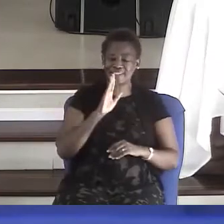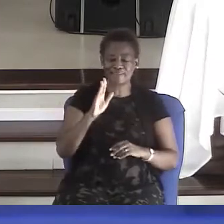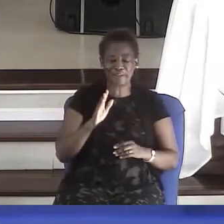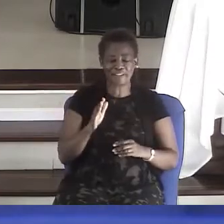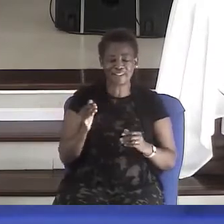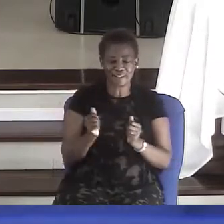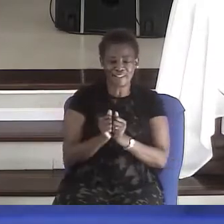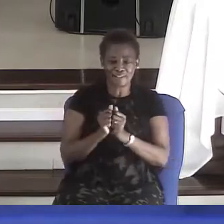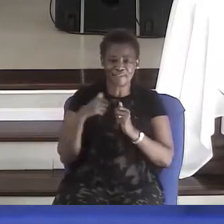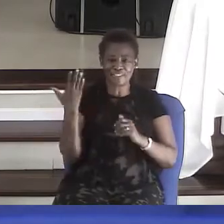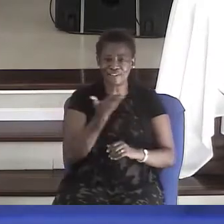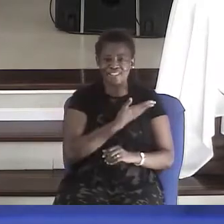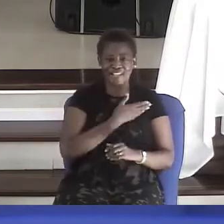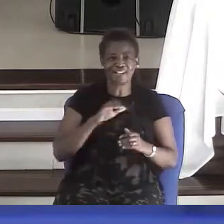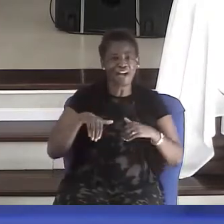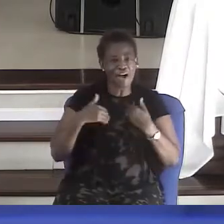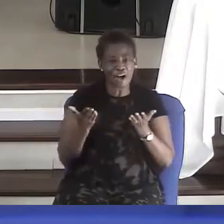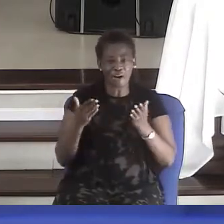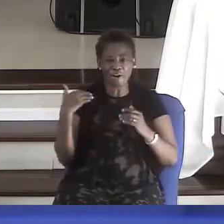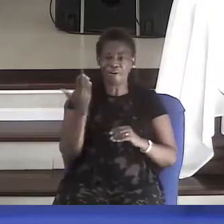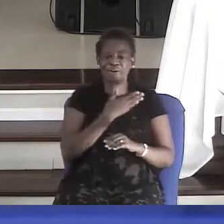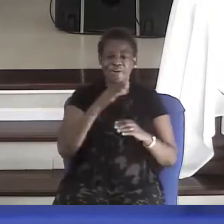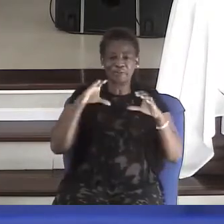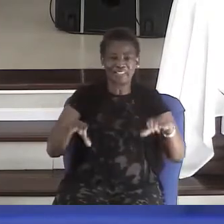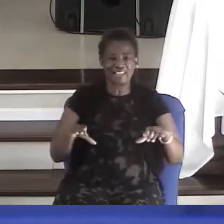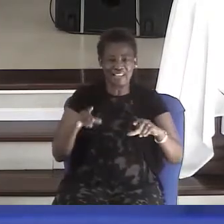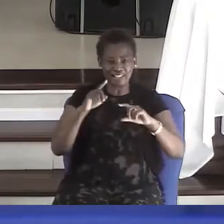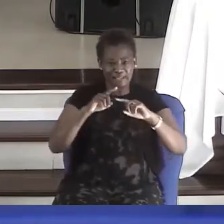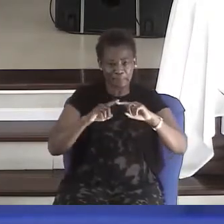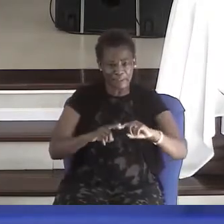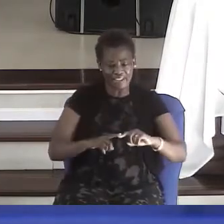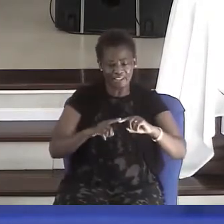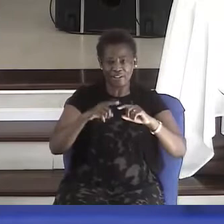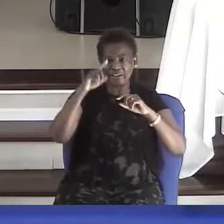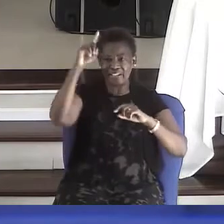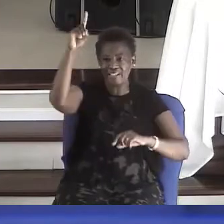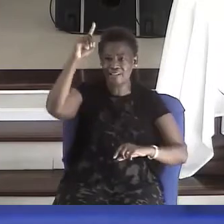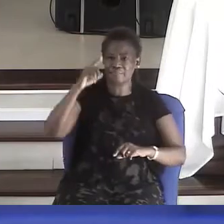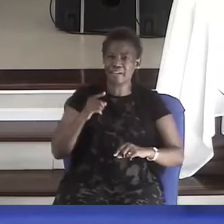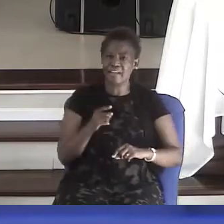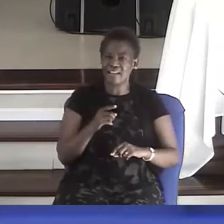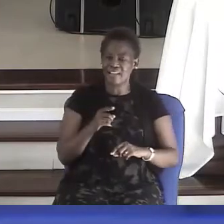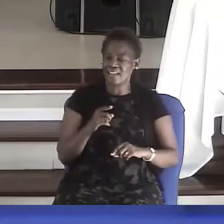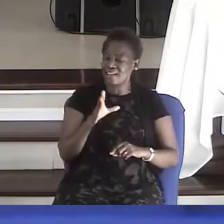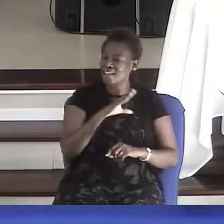Him. And I'd like us today to reflect on those